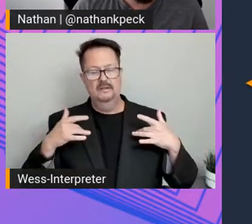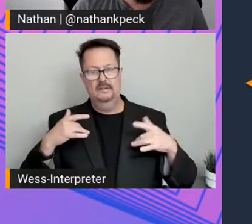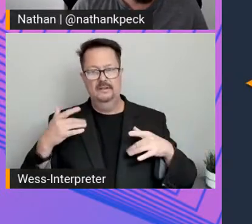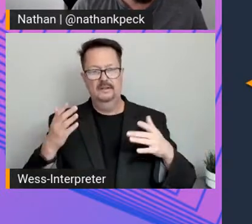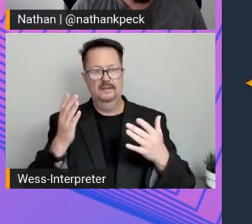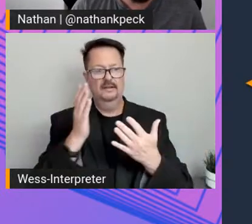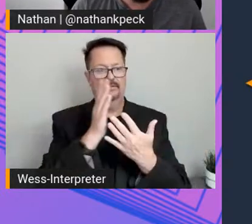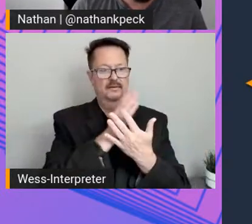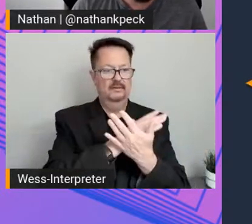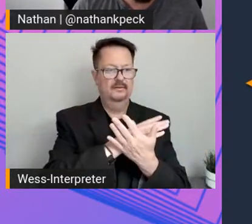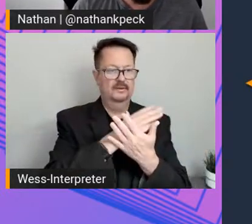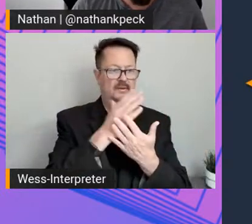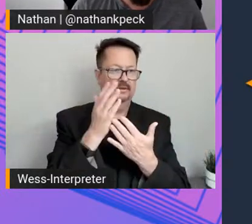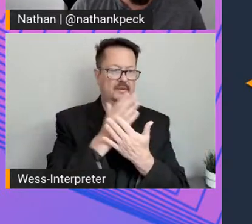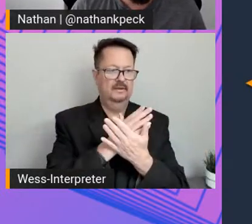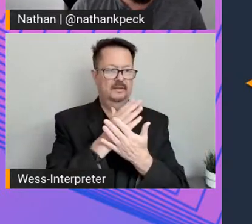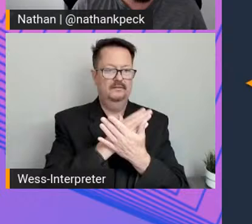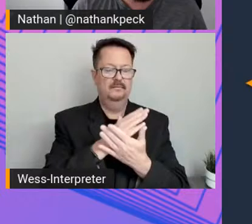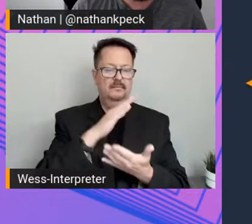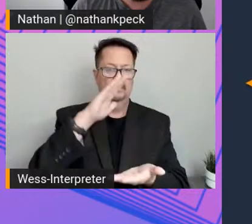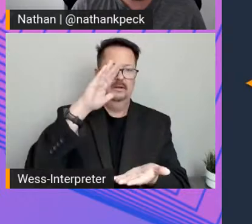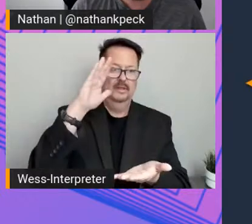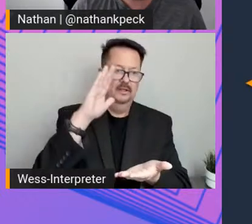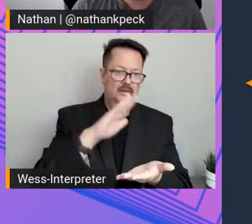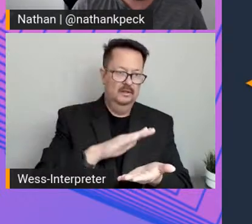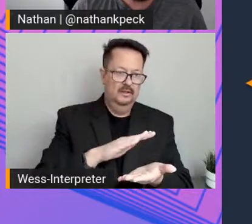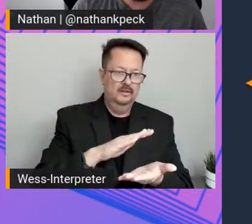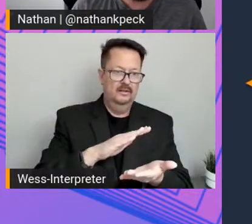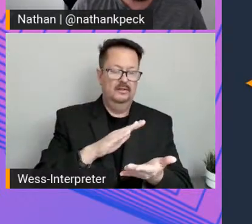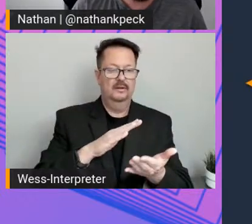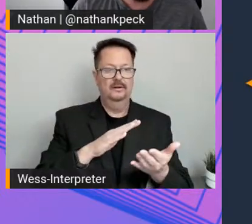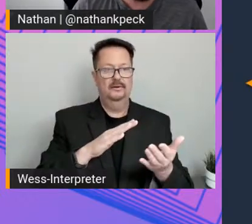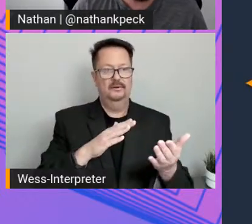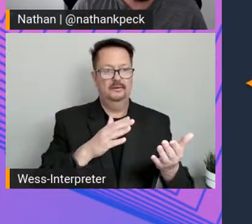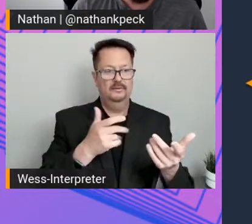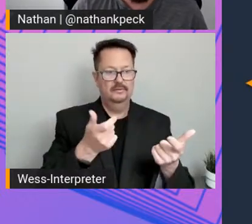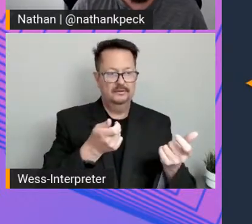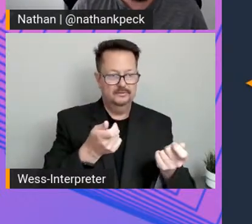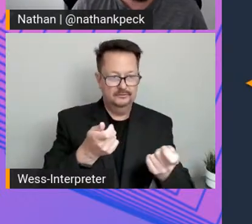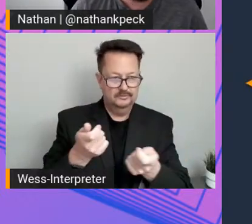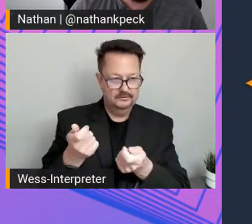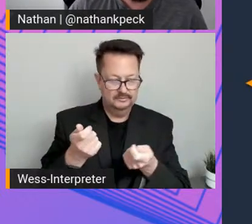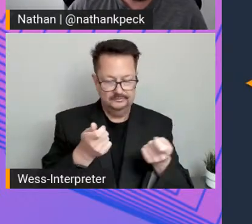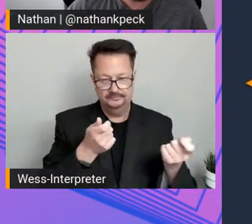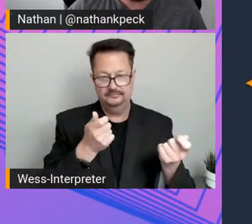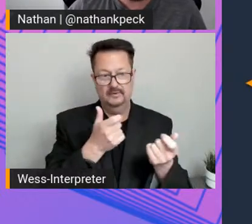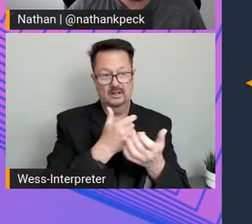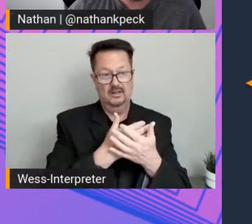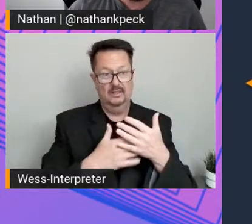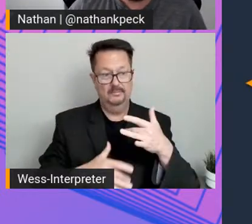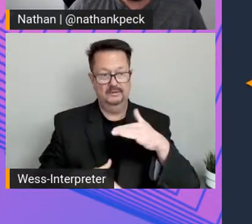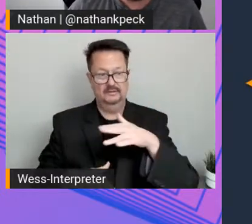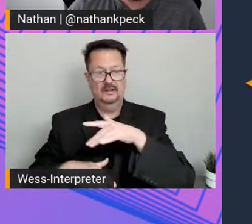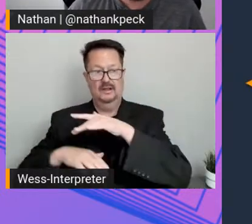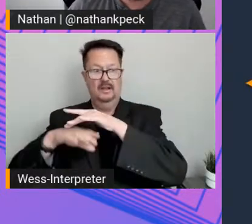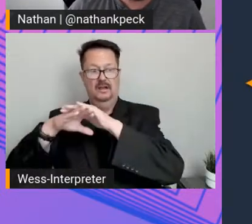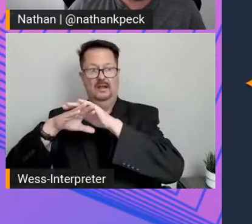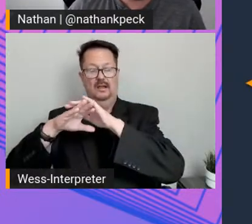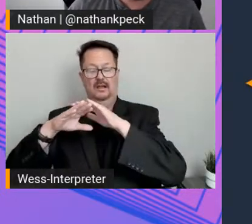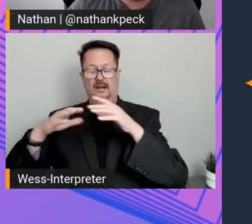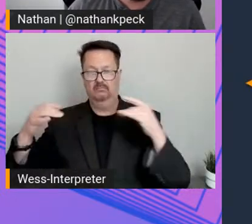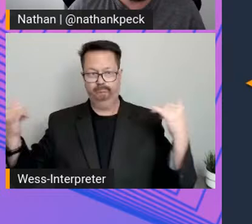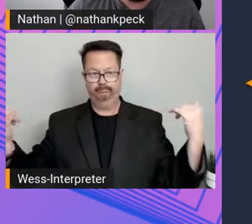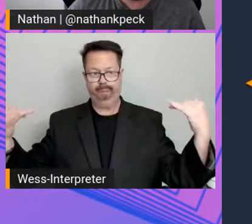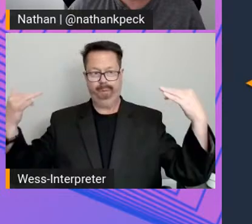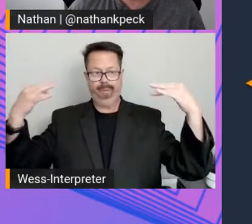low concurrency when they're still initially figuring out their idea and attracting new customers, all the way up to high concurrency when they've built something